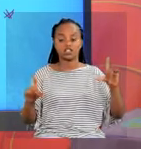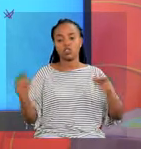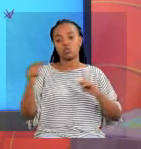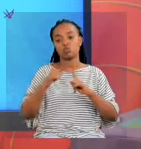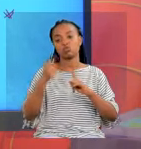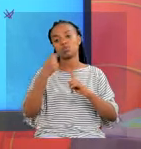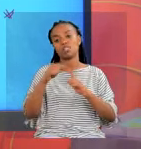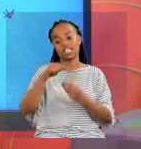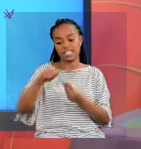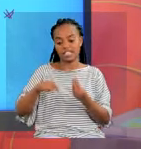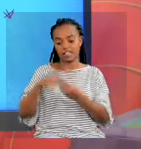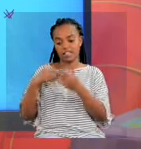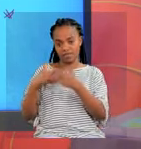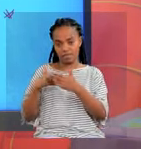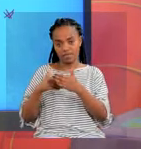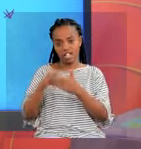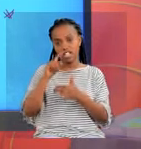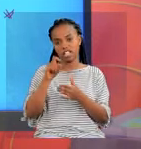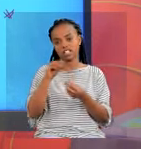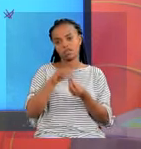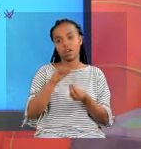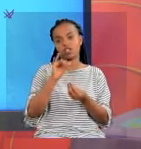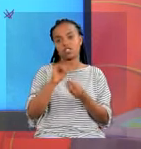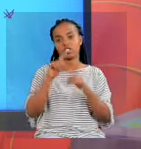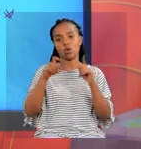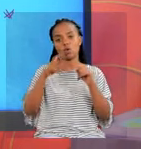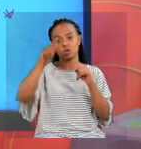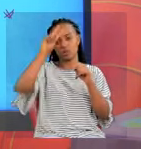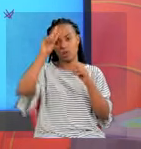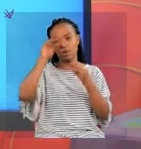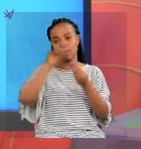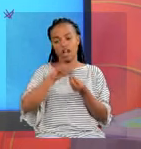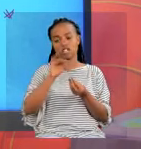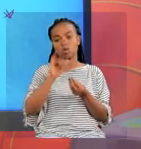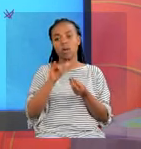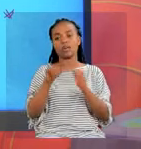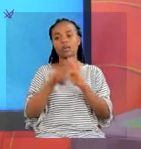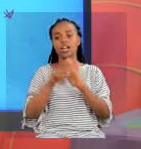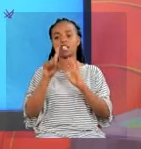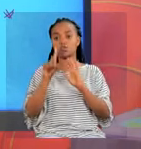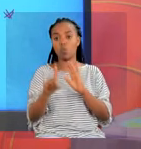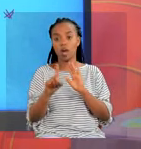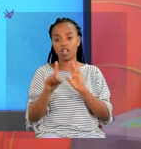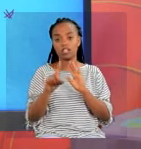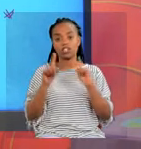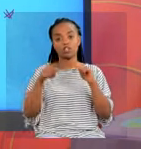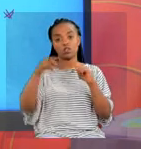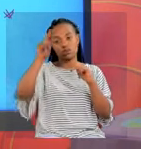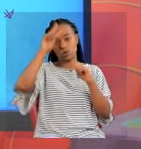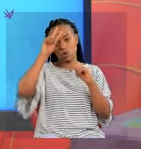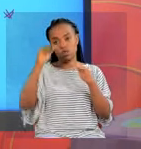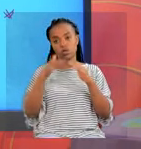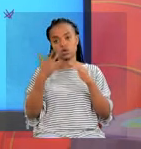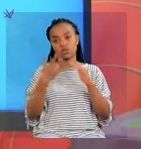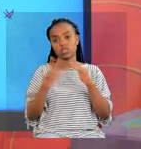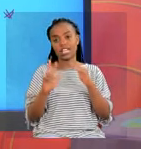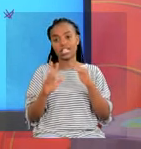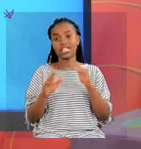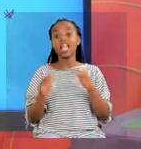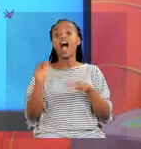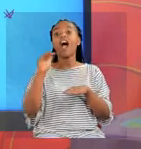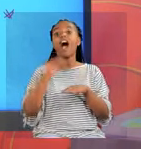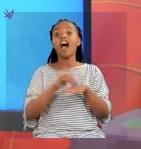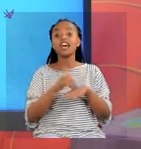the circle x plus 1 the whole squared plus y minus 1 squared is equal to 13